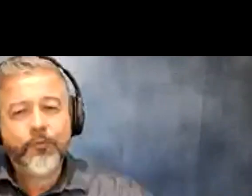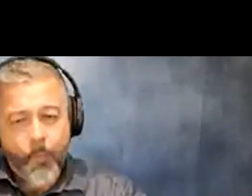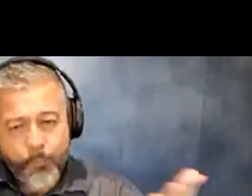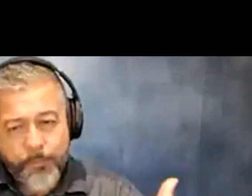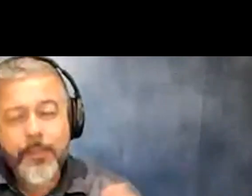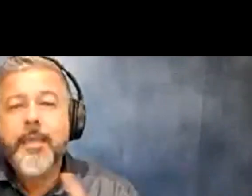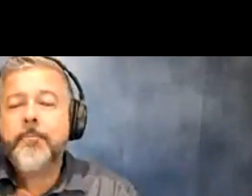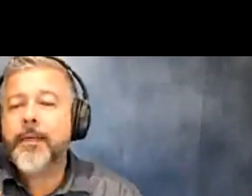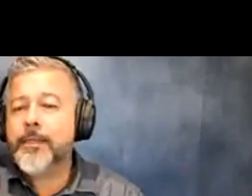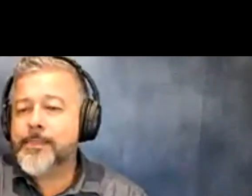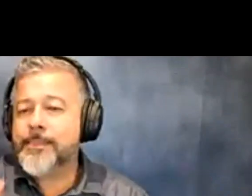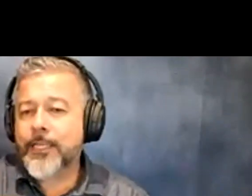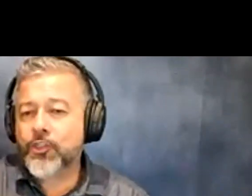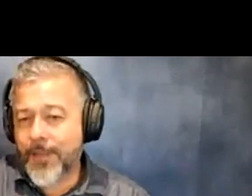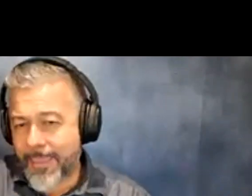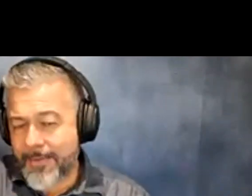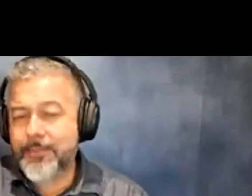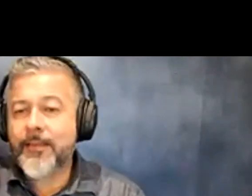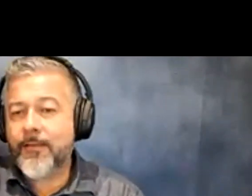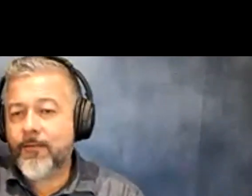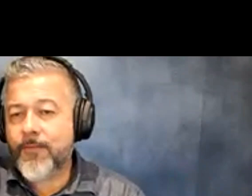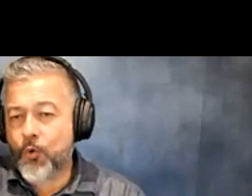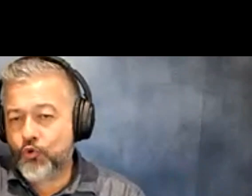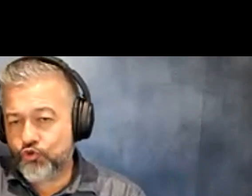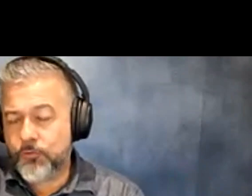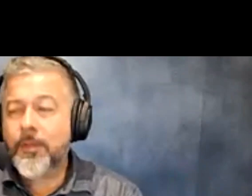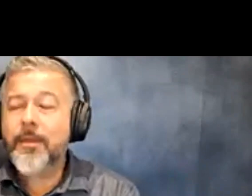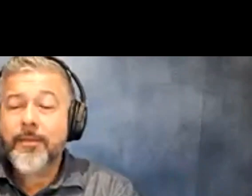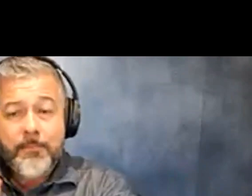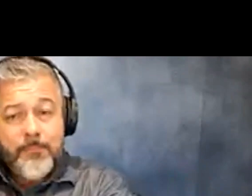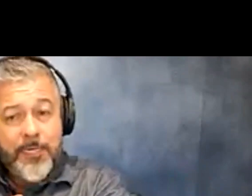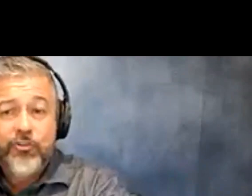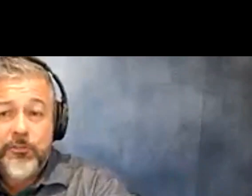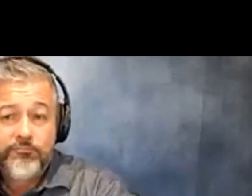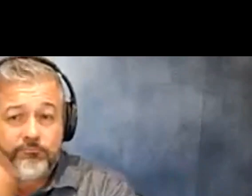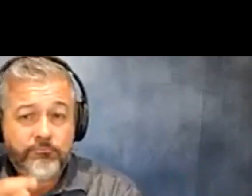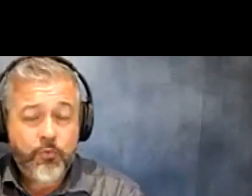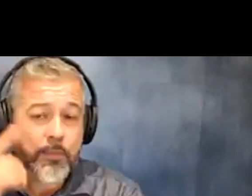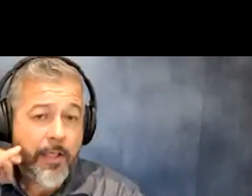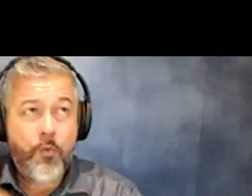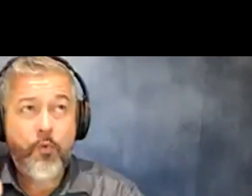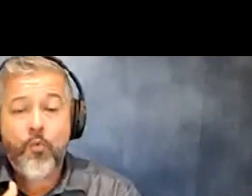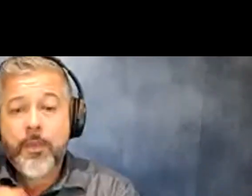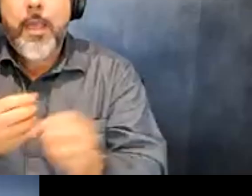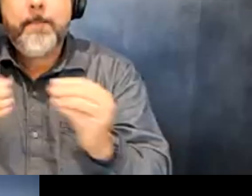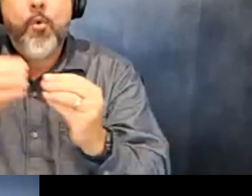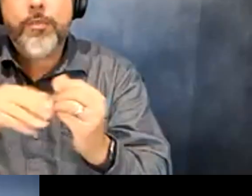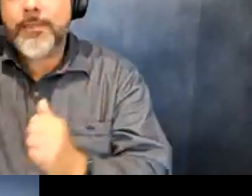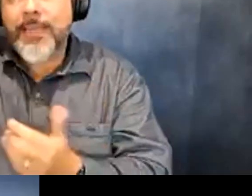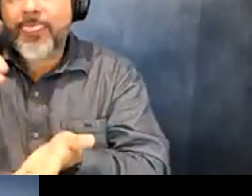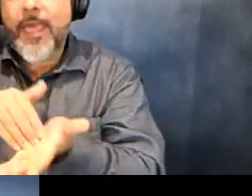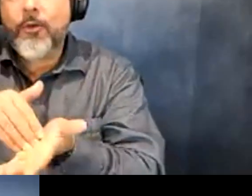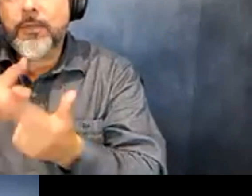just awarded across the country and to California. California got, over 10,000 of these